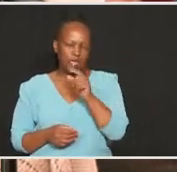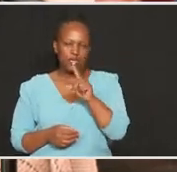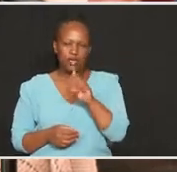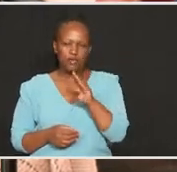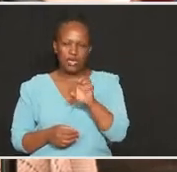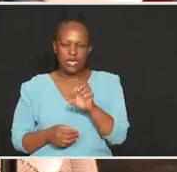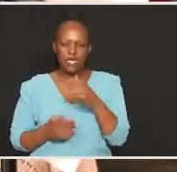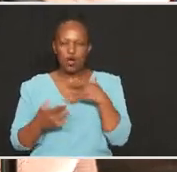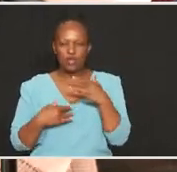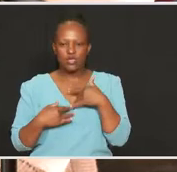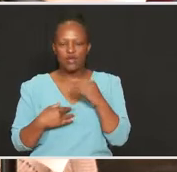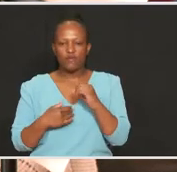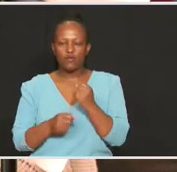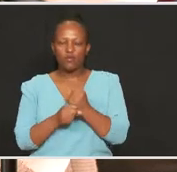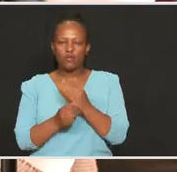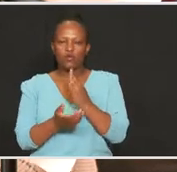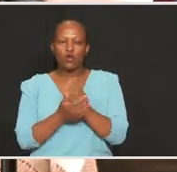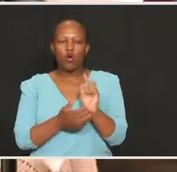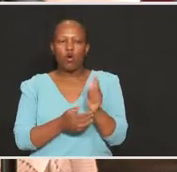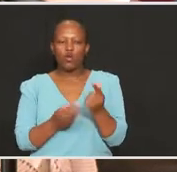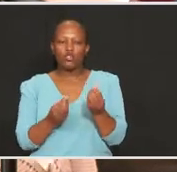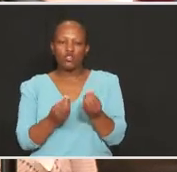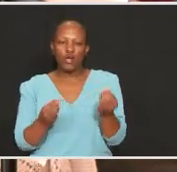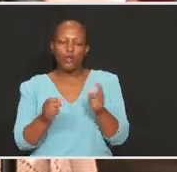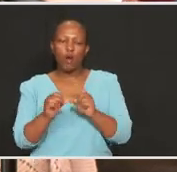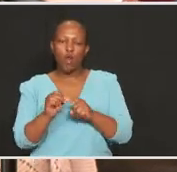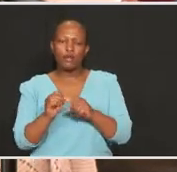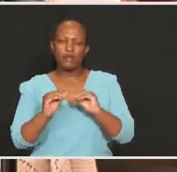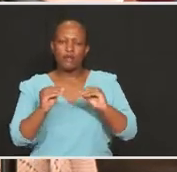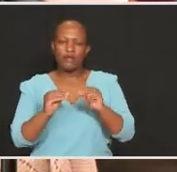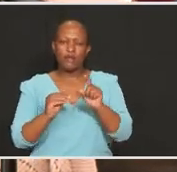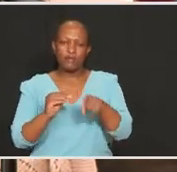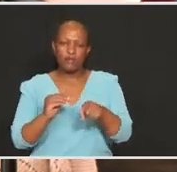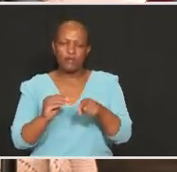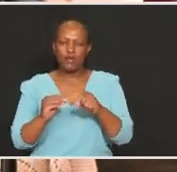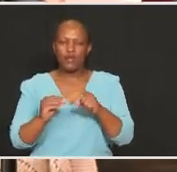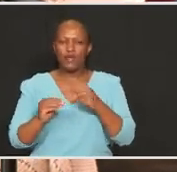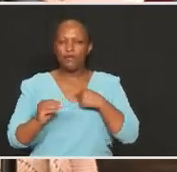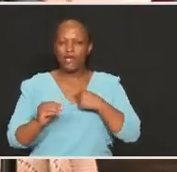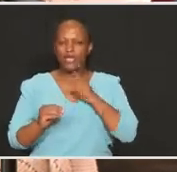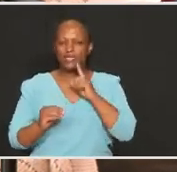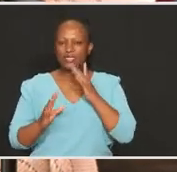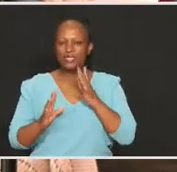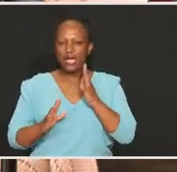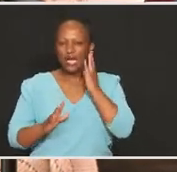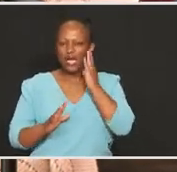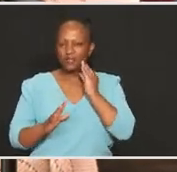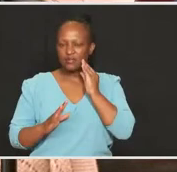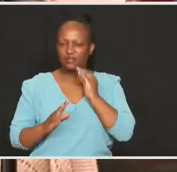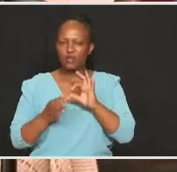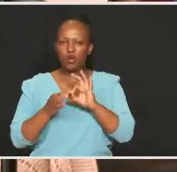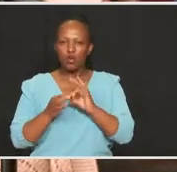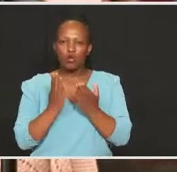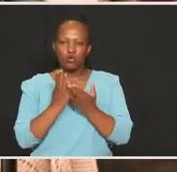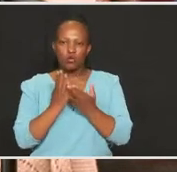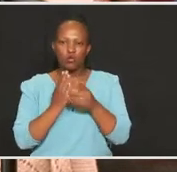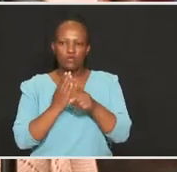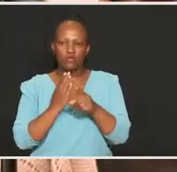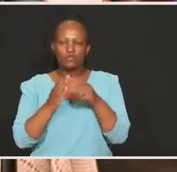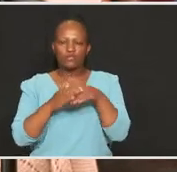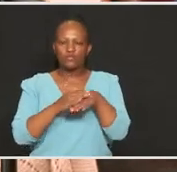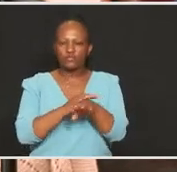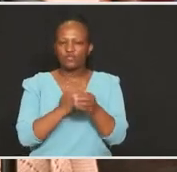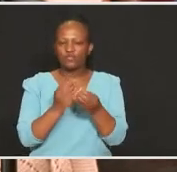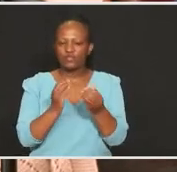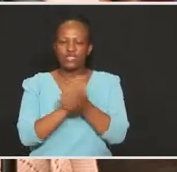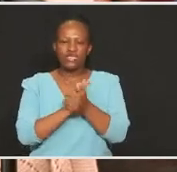concern to ensure that all children receive quality education as a teacher my experience of homeschooling was children entering schools without